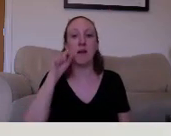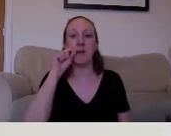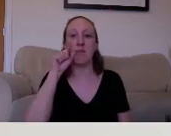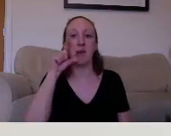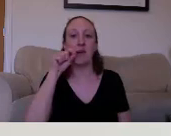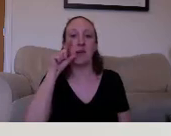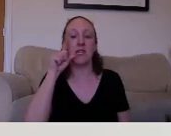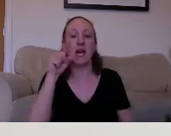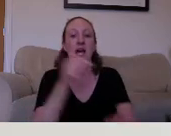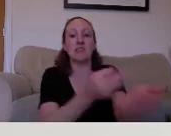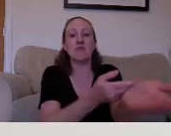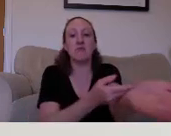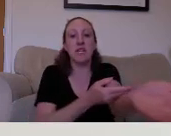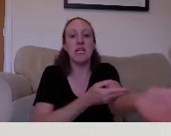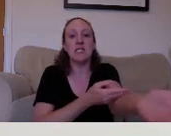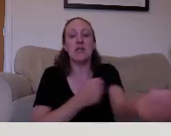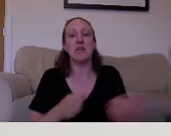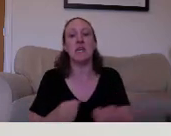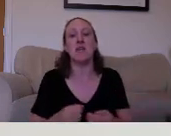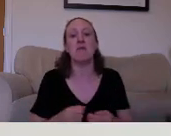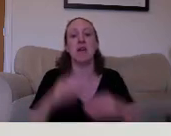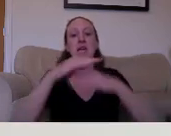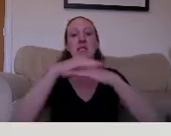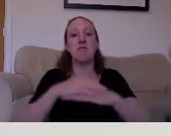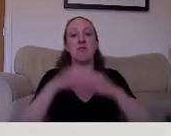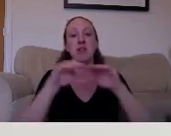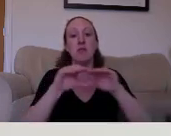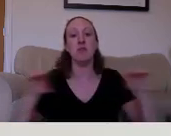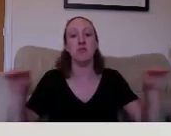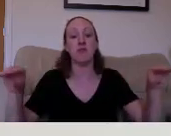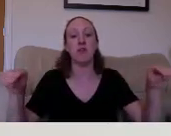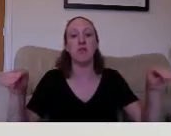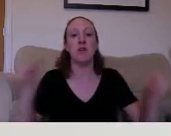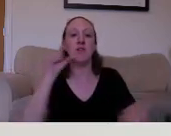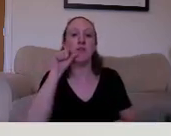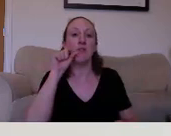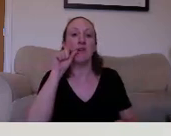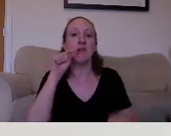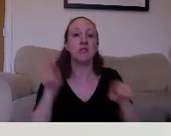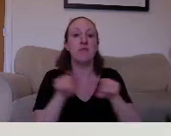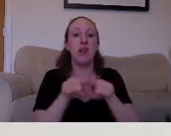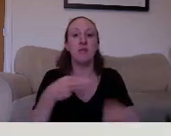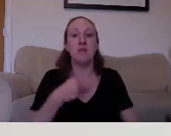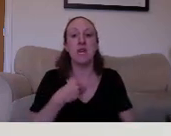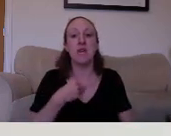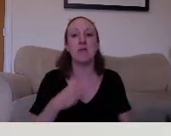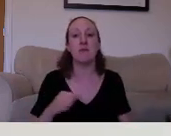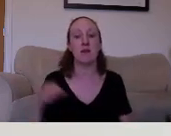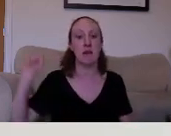"I am a bird as green as can be. Is there room on the broom for a bird like